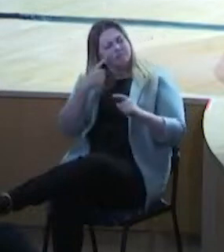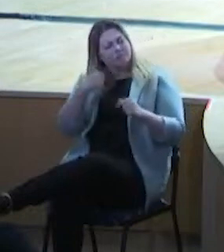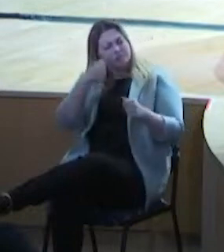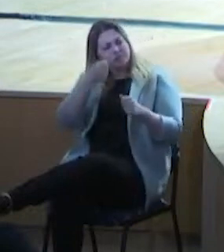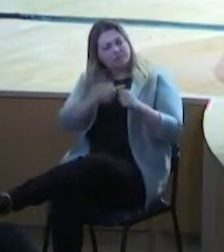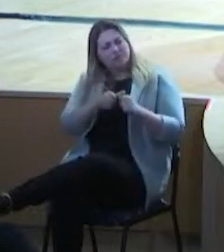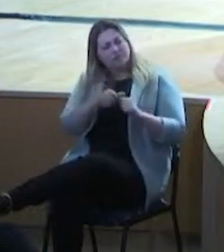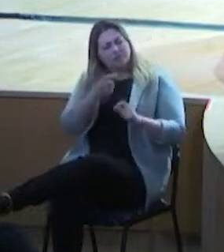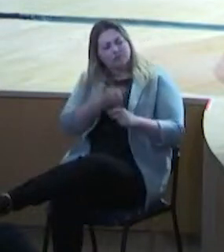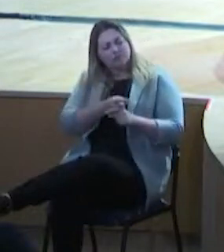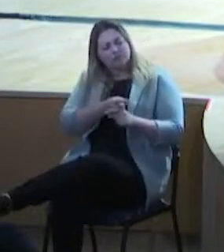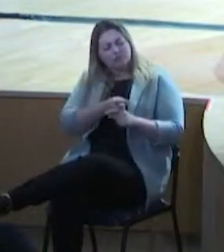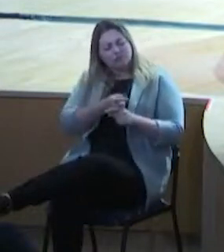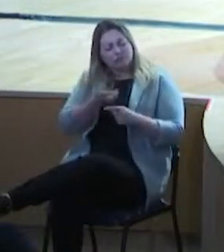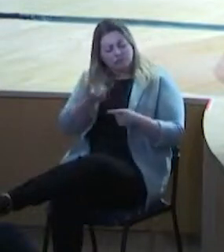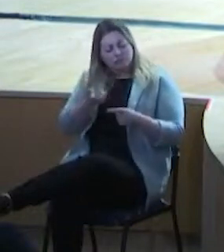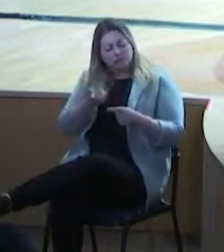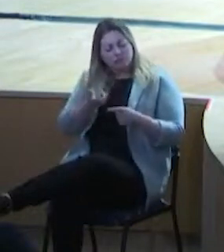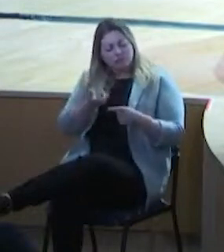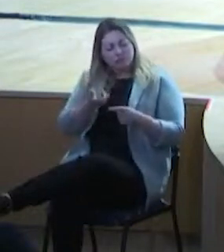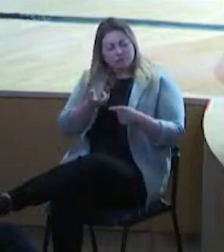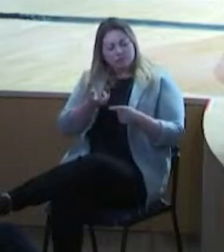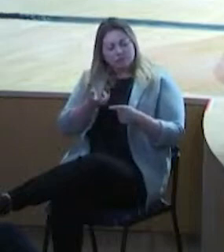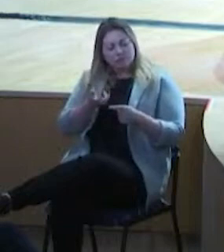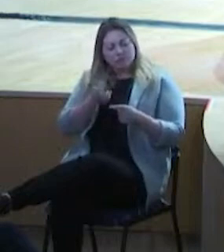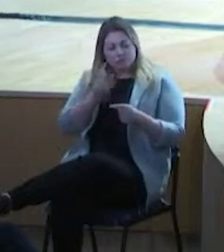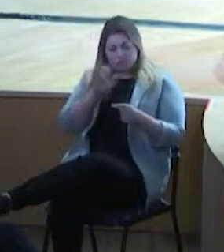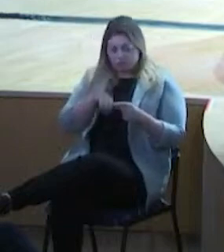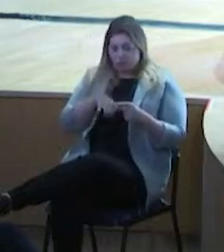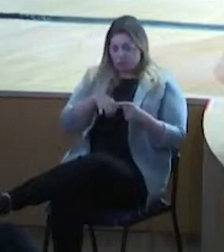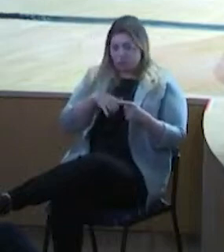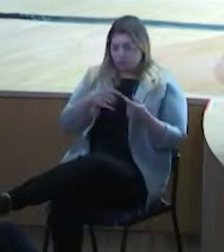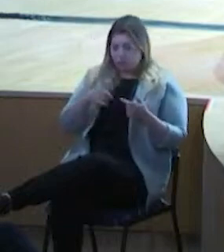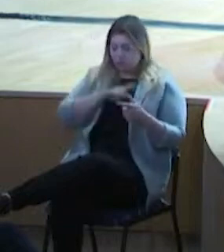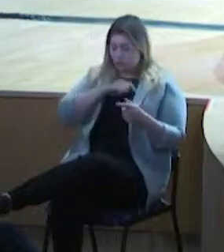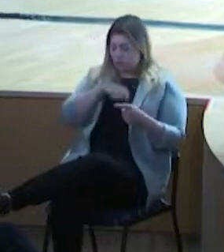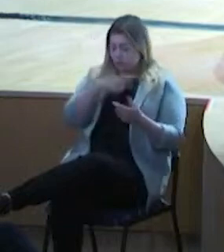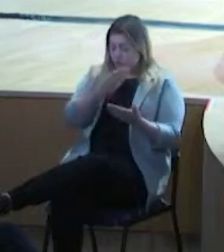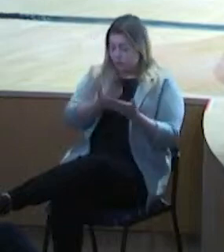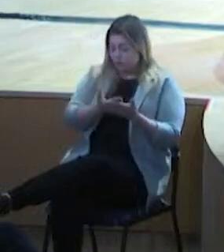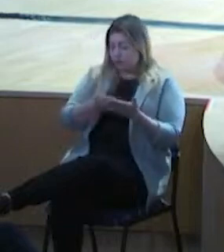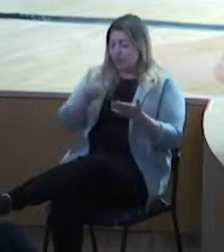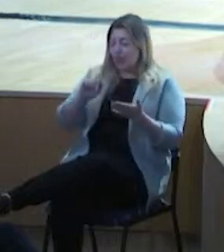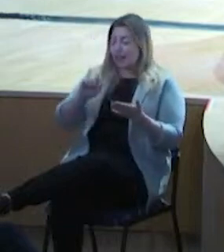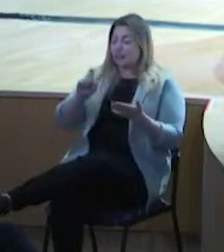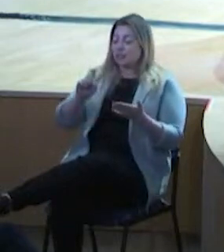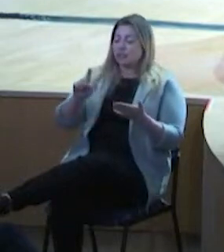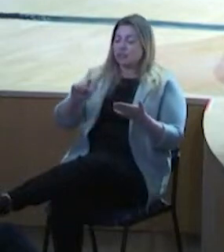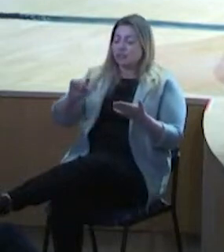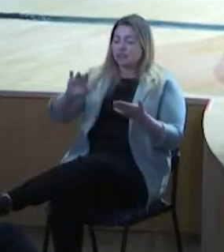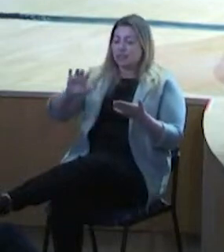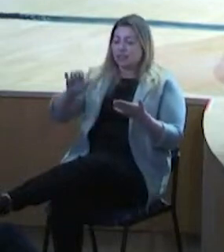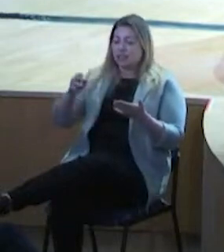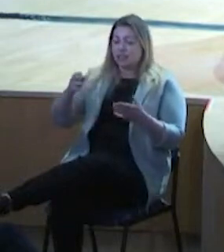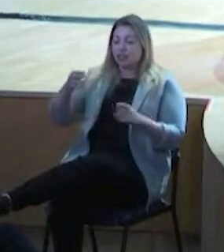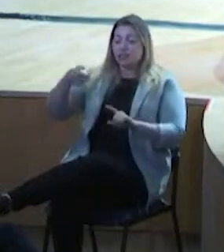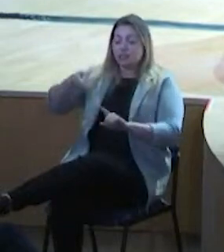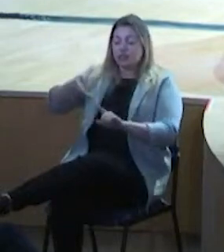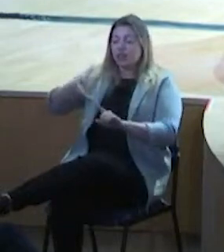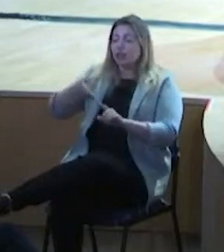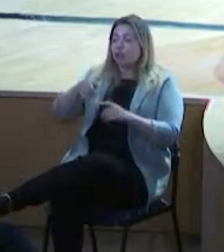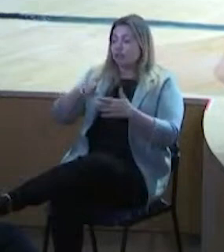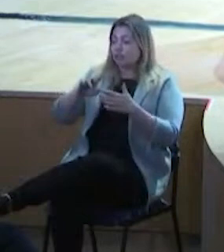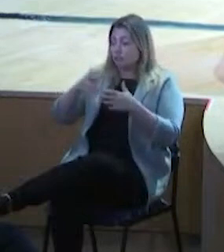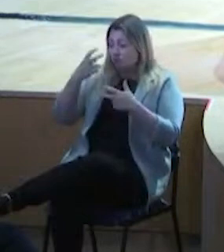that the chinampas were originally, when the Spanish first arrived, when the Aztecs were in what is now known as Mexico City, it